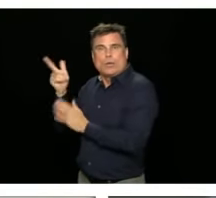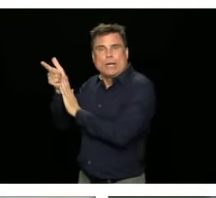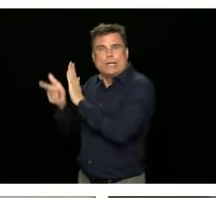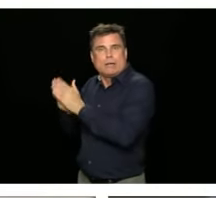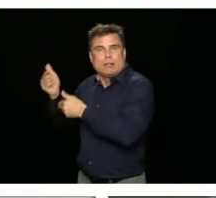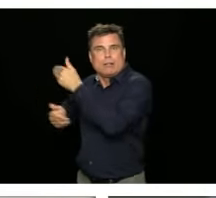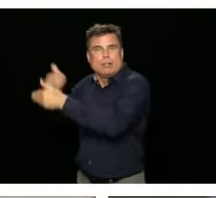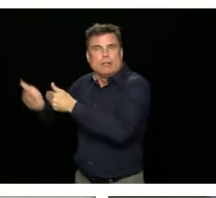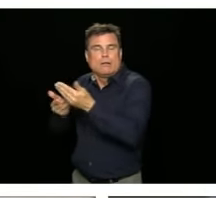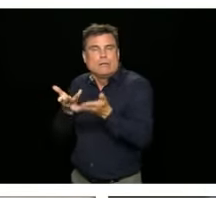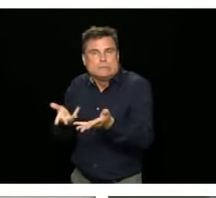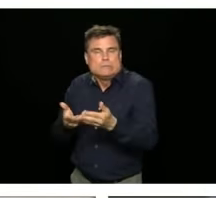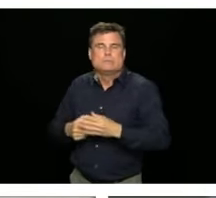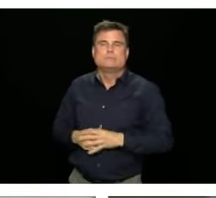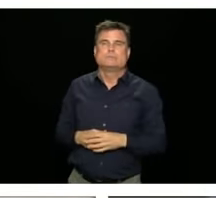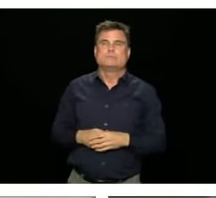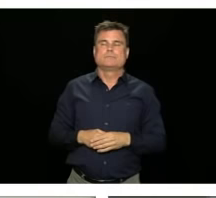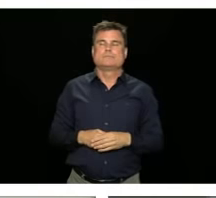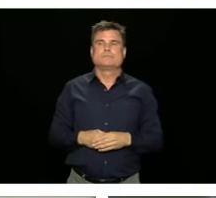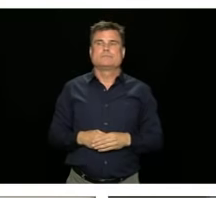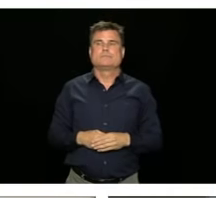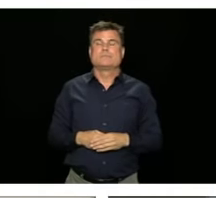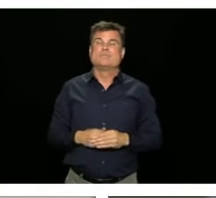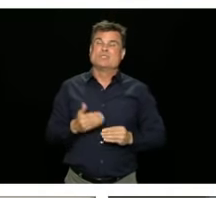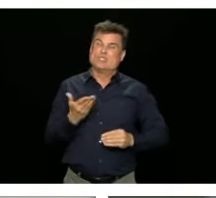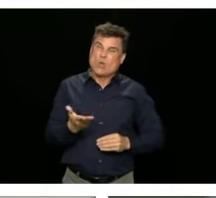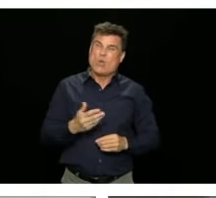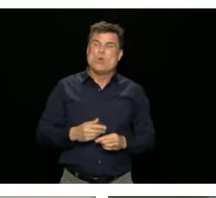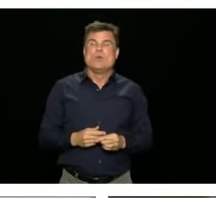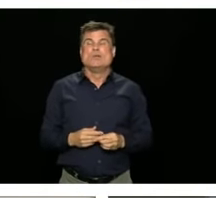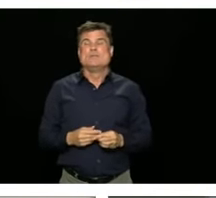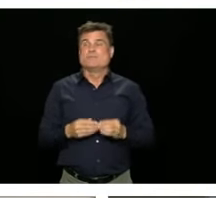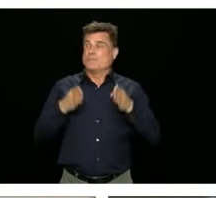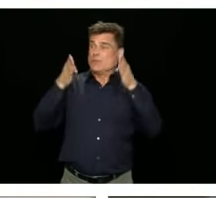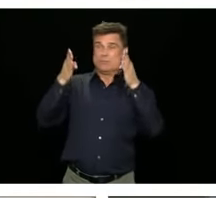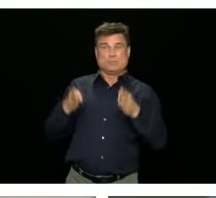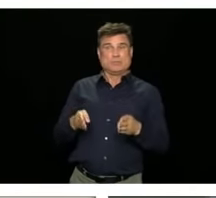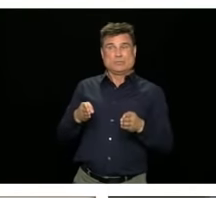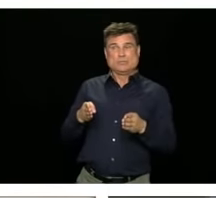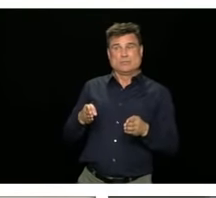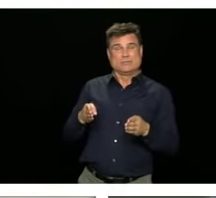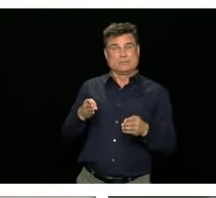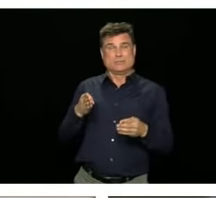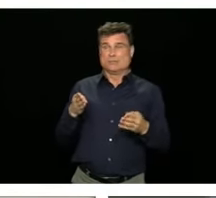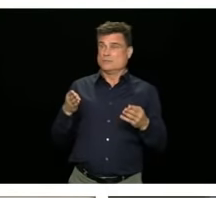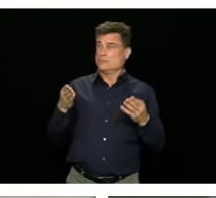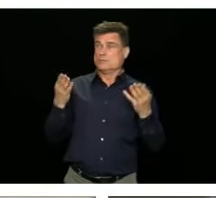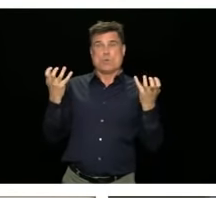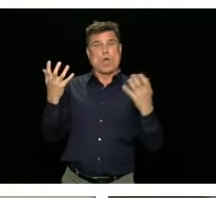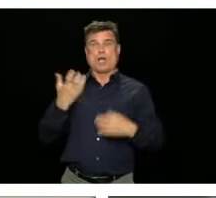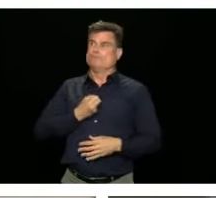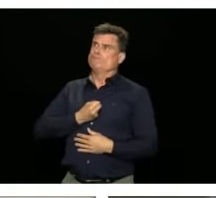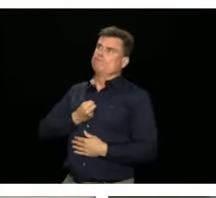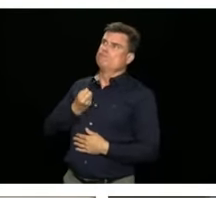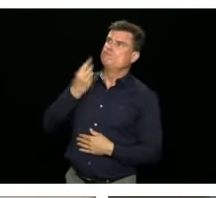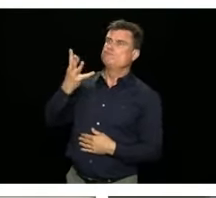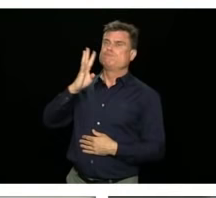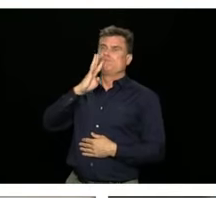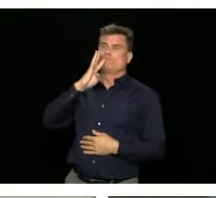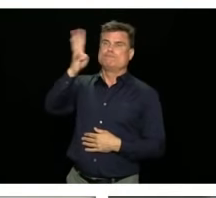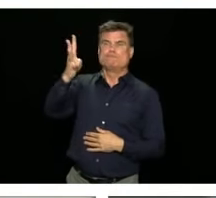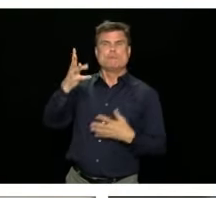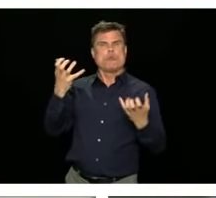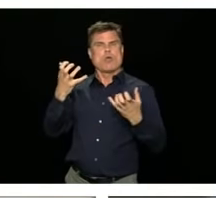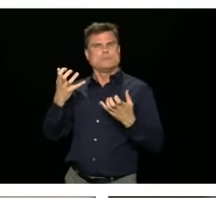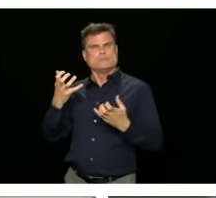not be safe to actually come forward with the discrimination or harassment that you're experiencing unless you have a really good support system.